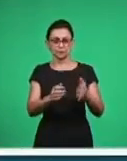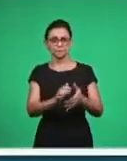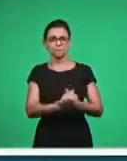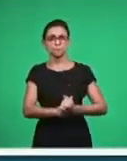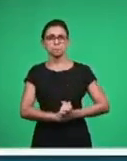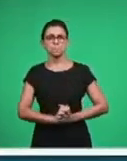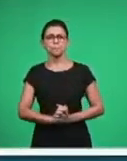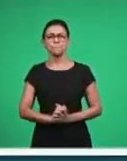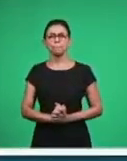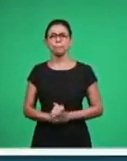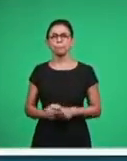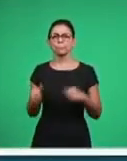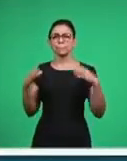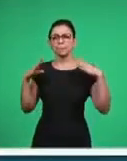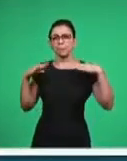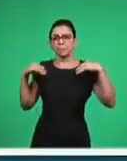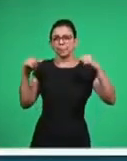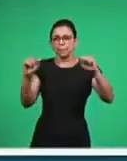The verse states,